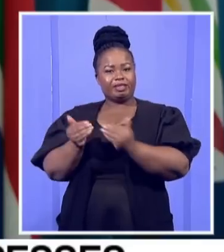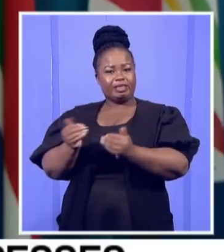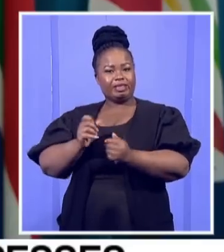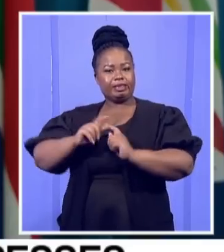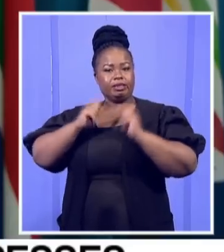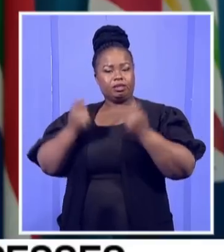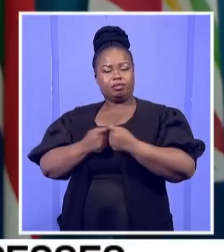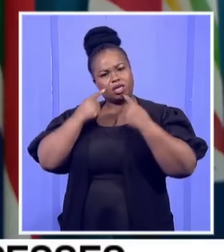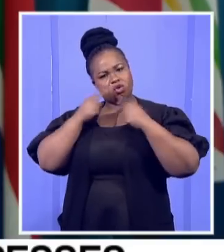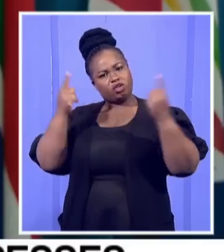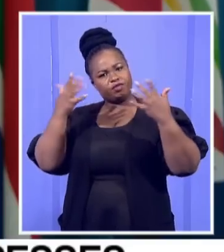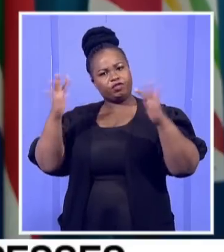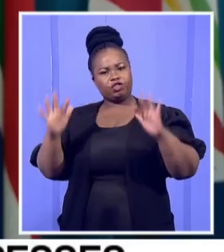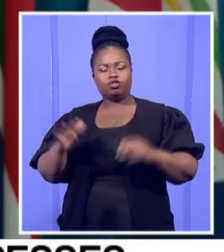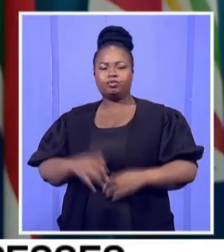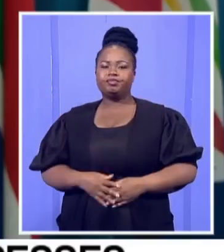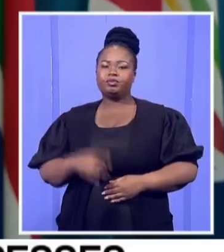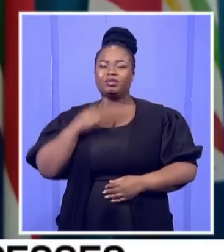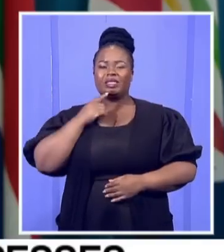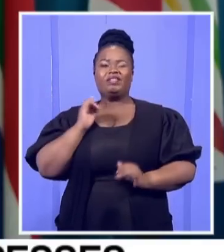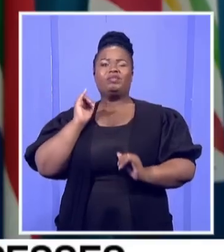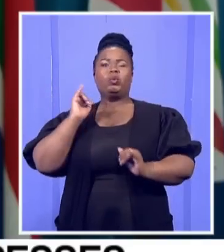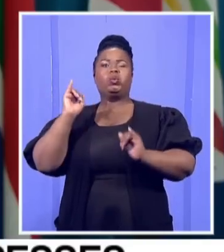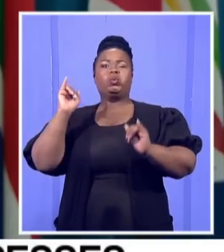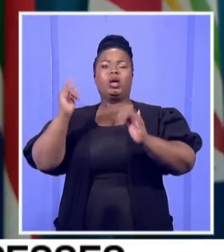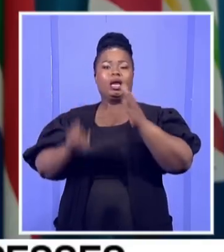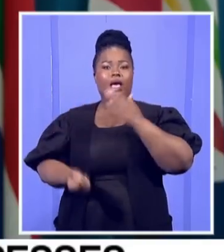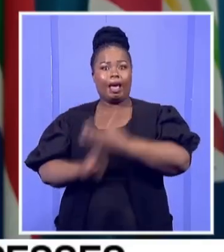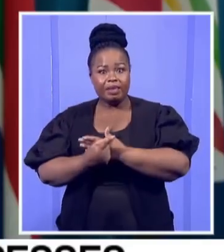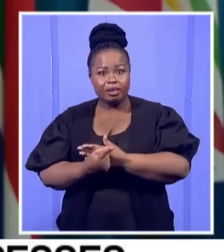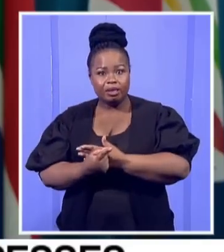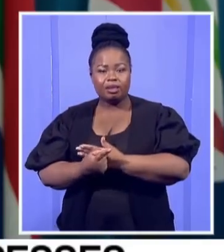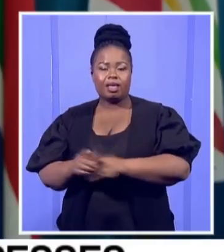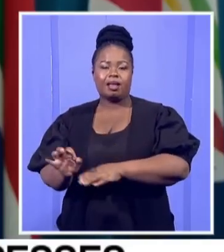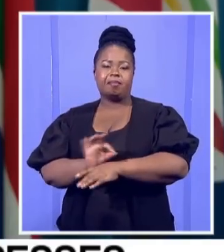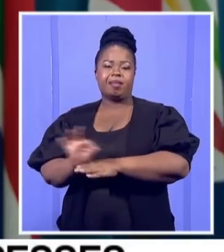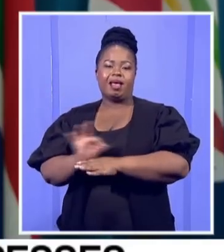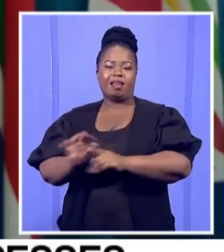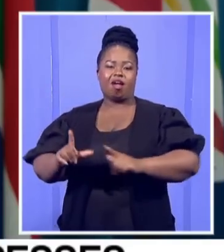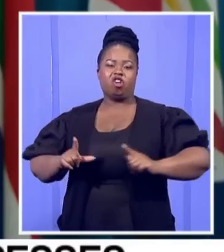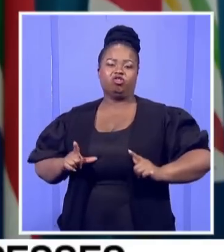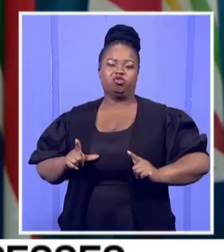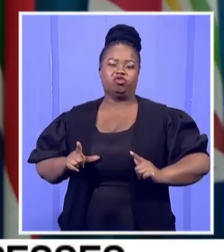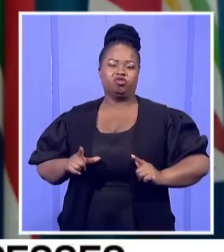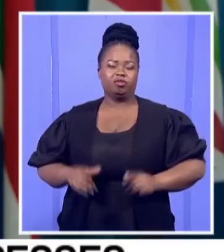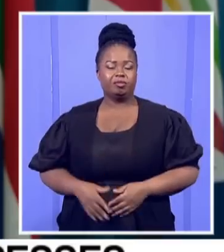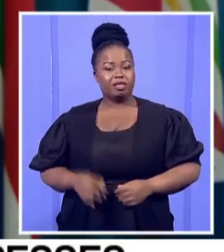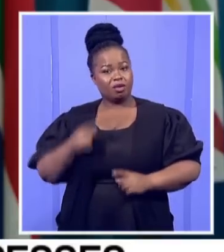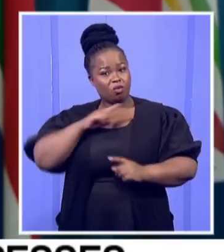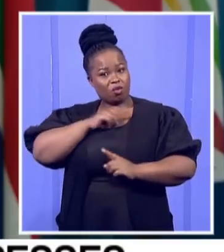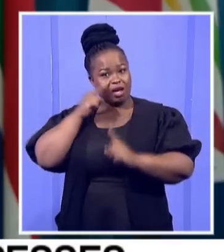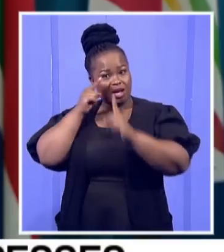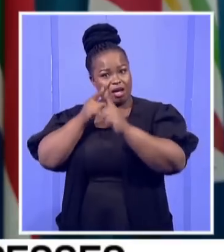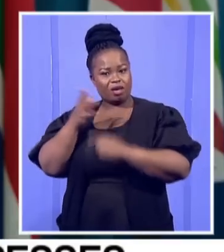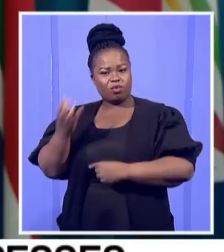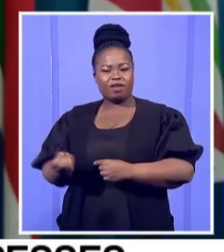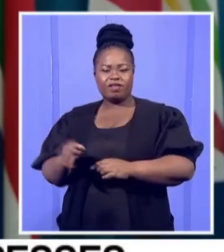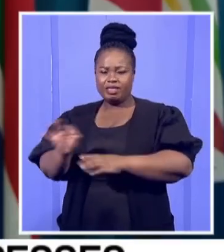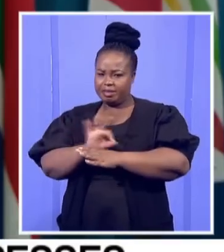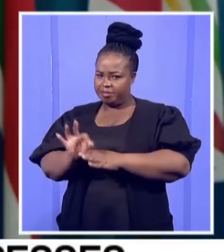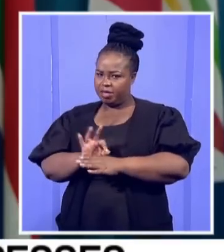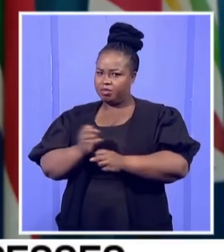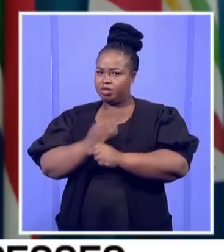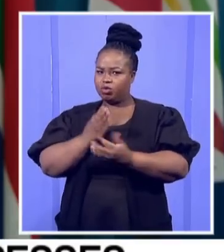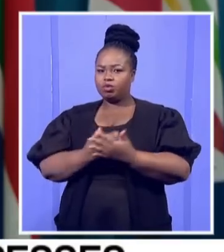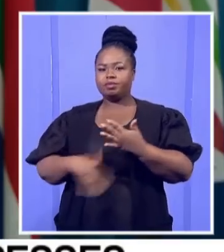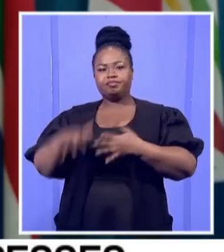plan to deal with the worst-case load-shedding scenarios. The purpose of this plan is to ensure that critical services